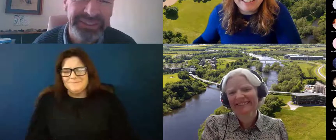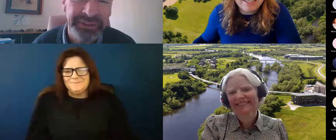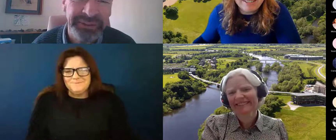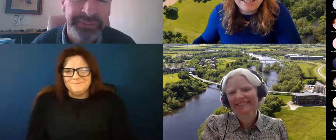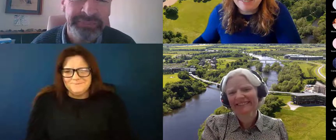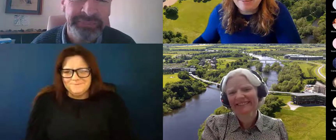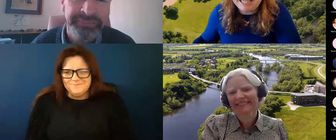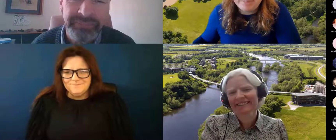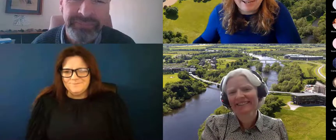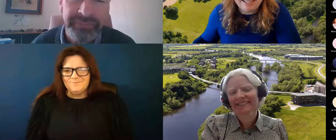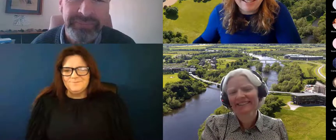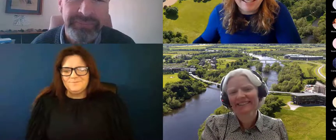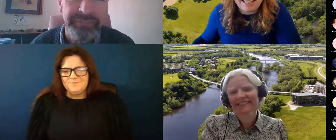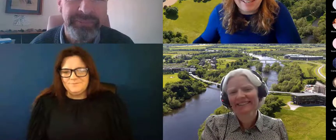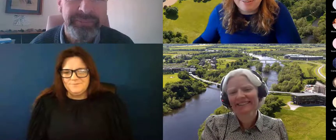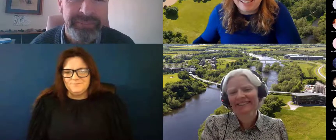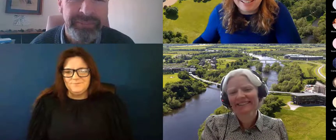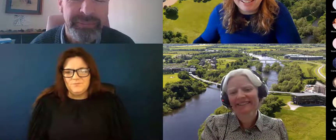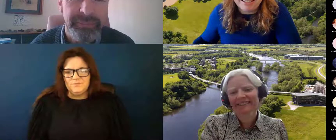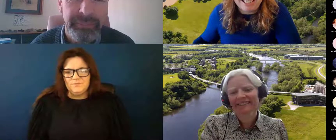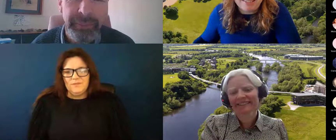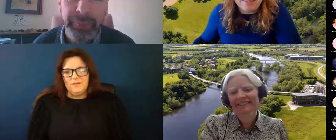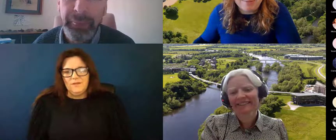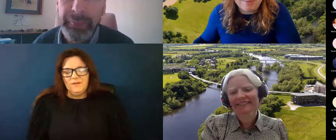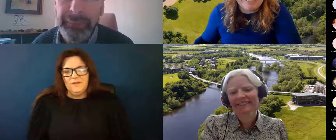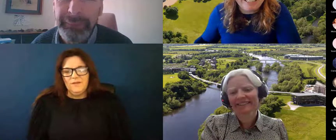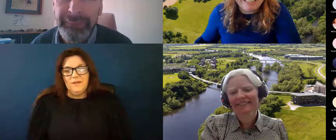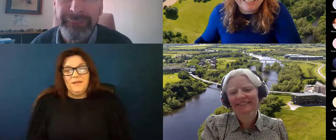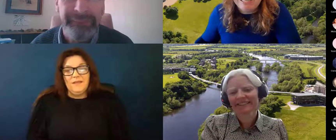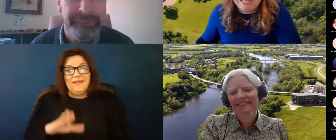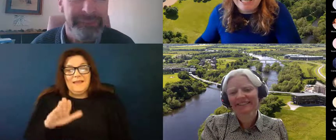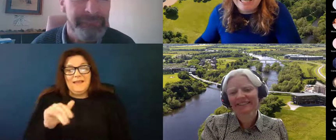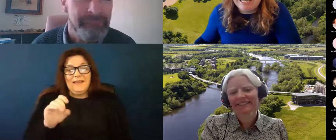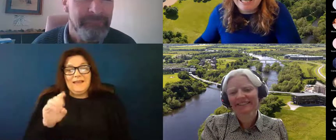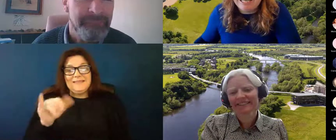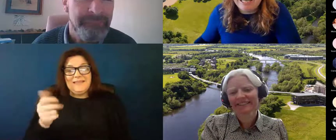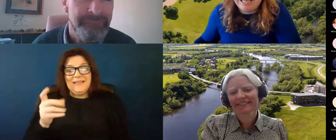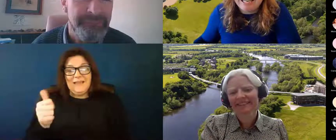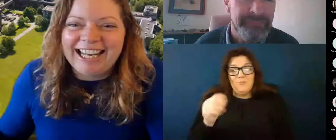Sean, we have a question from Lydia Bracken, no relation to you.